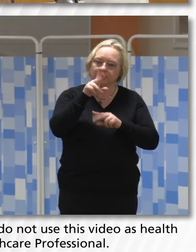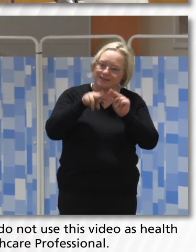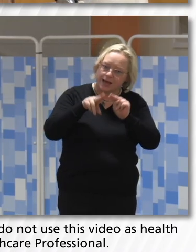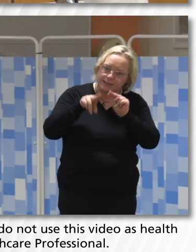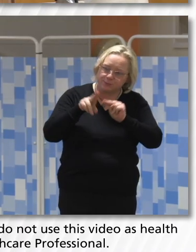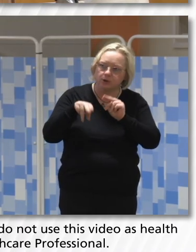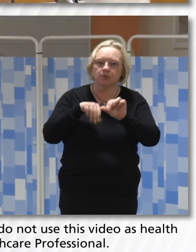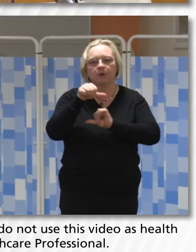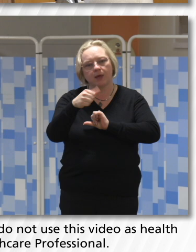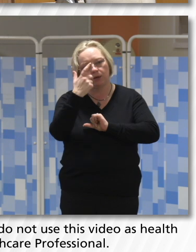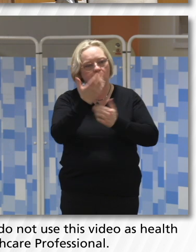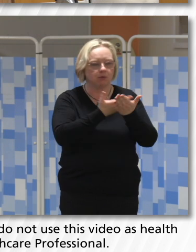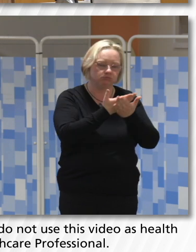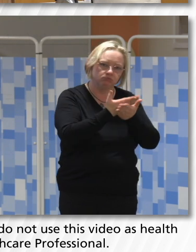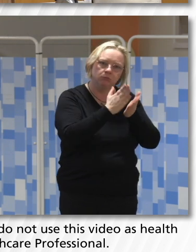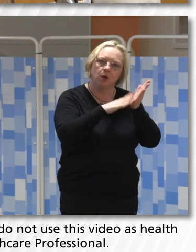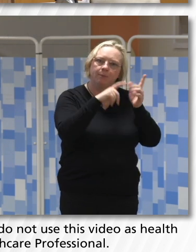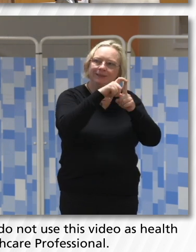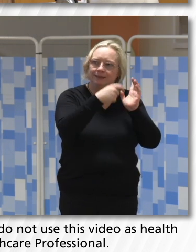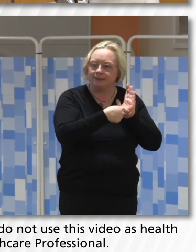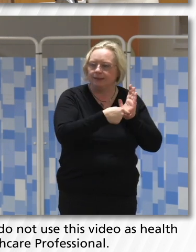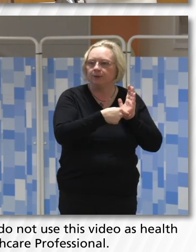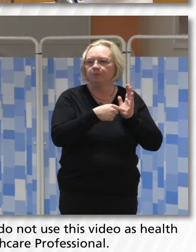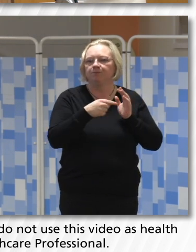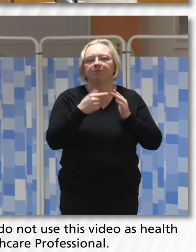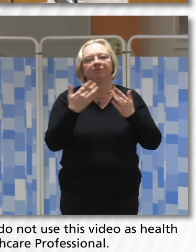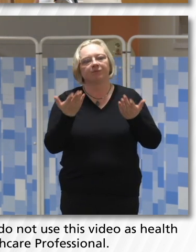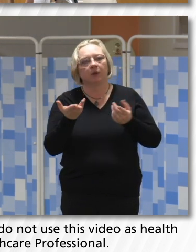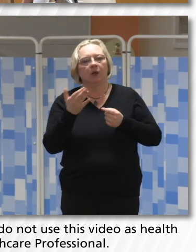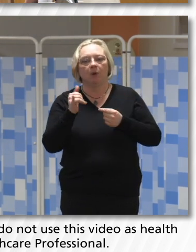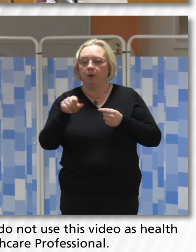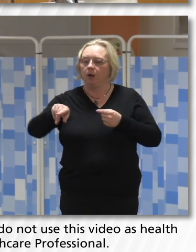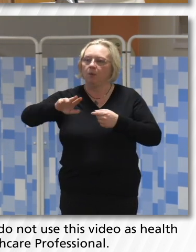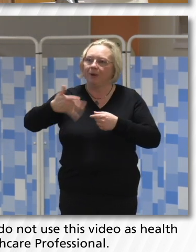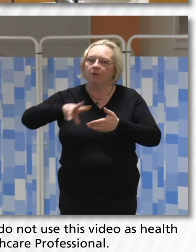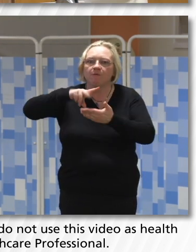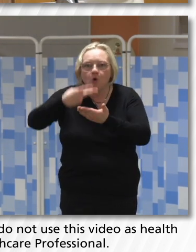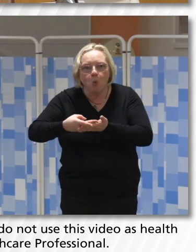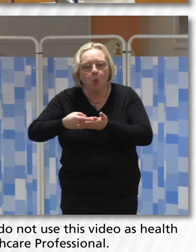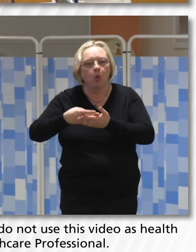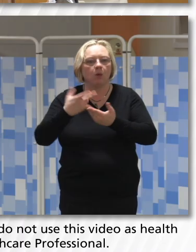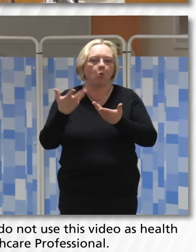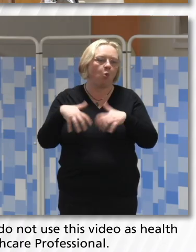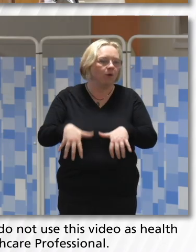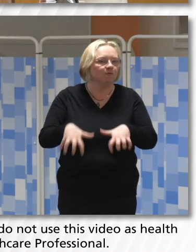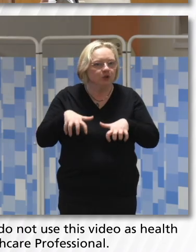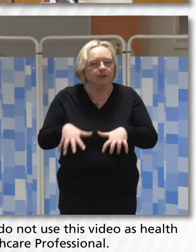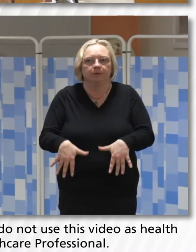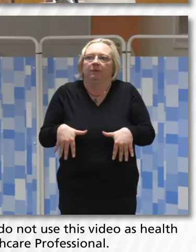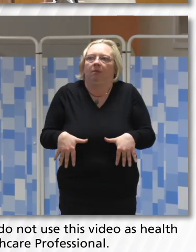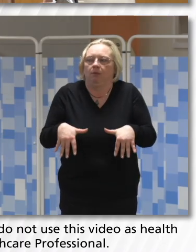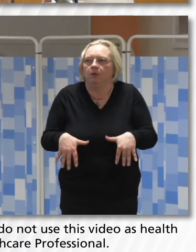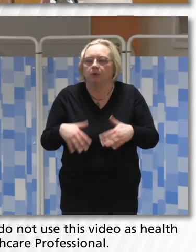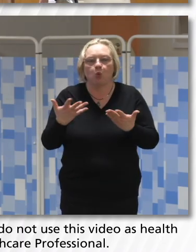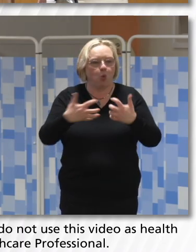can then discuss at our MDT. If somebody attends clinic and they've been falling, they're experiencing episodes of freezing, or the equipment that they